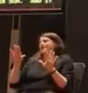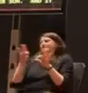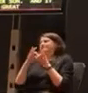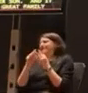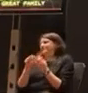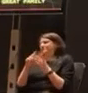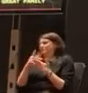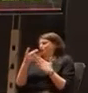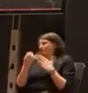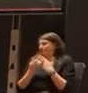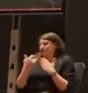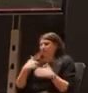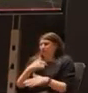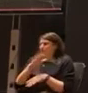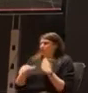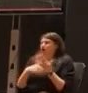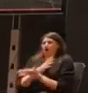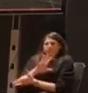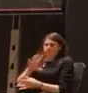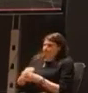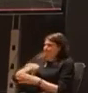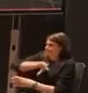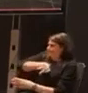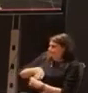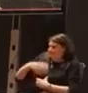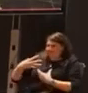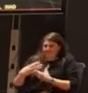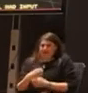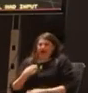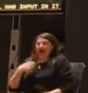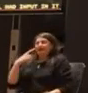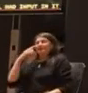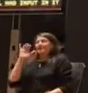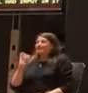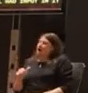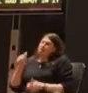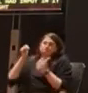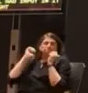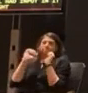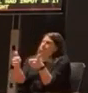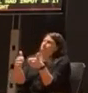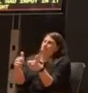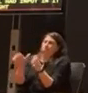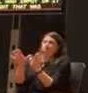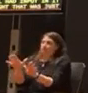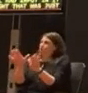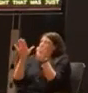project, and we all had input in it, and I thought that was just great.